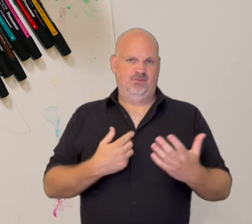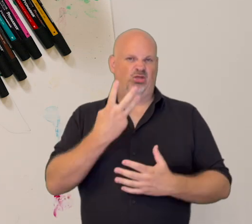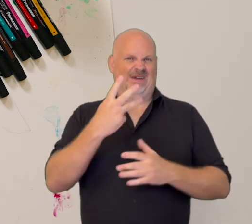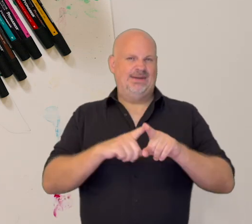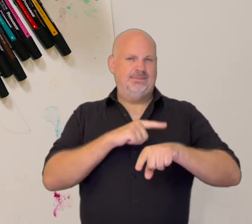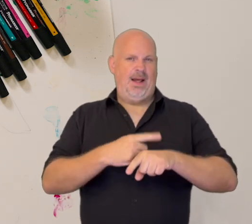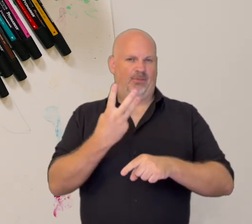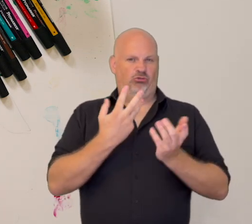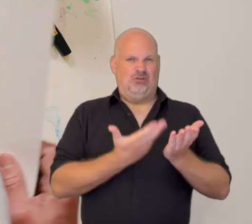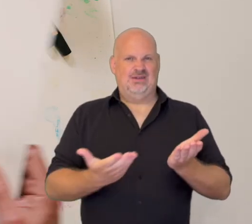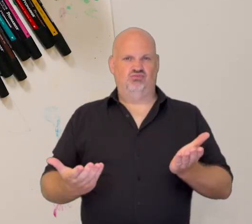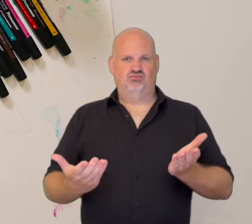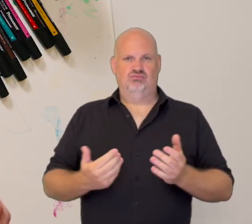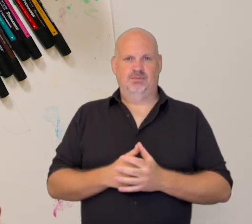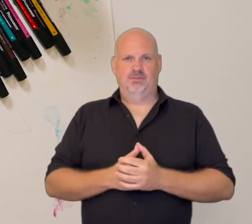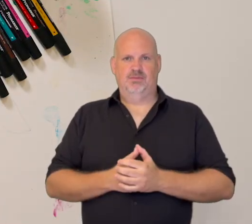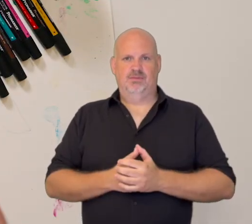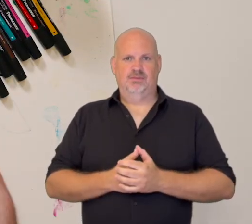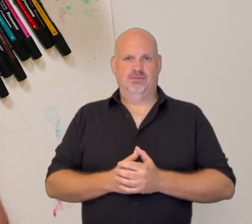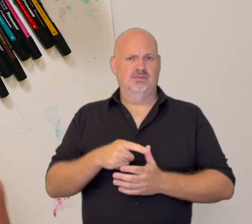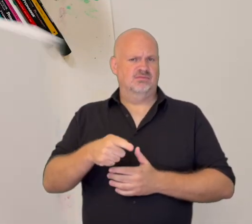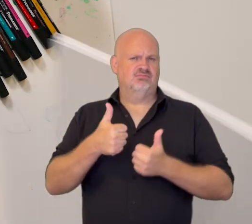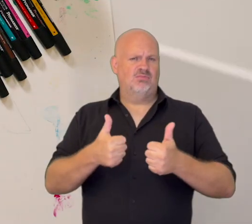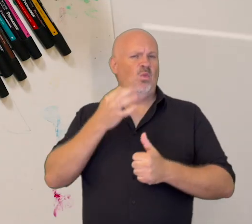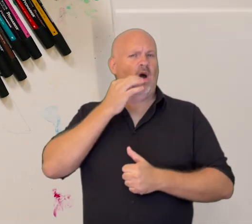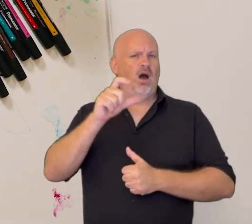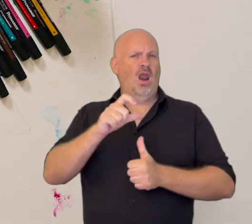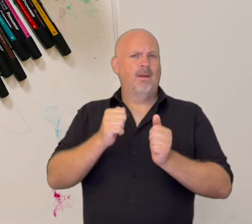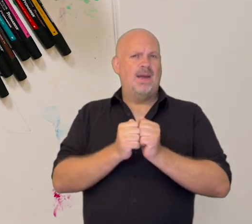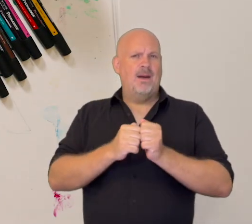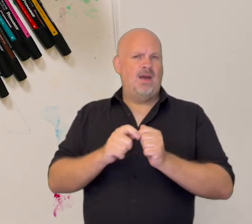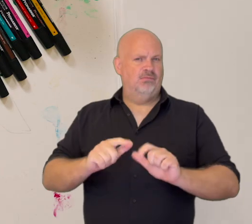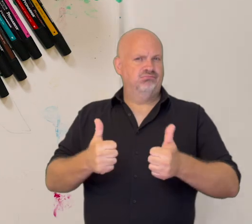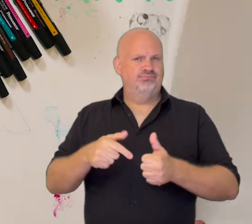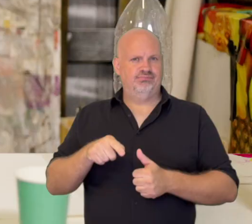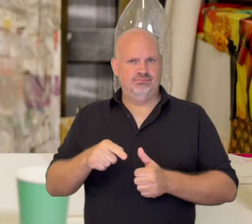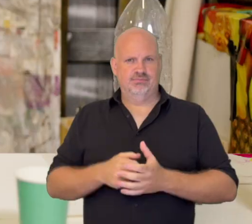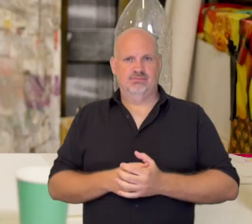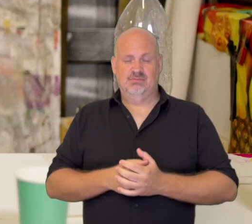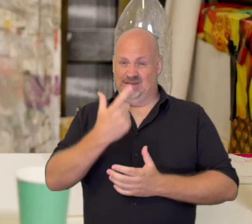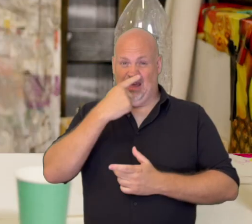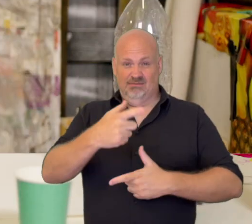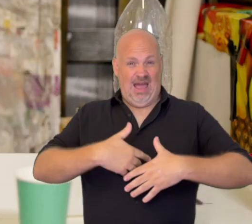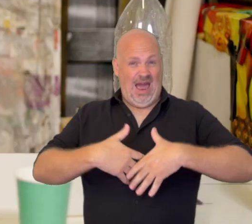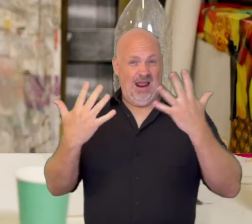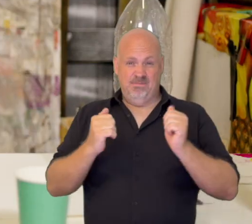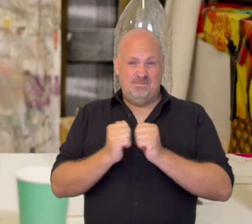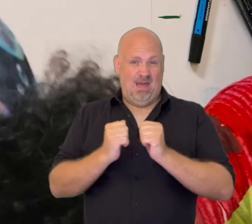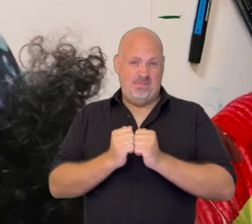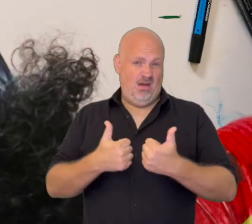today. So this is really nice watercolour paper, but you can do this technique with any